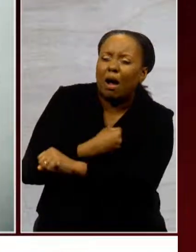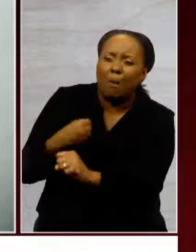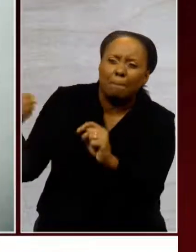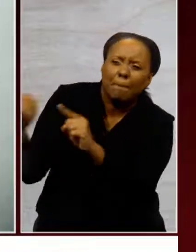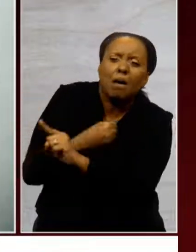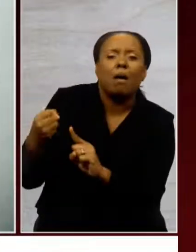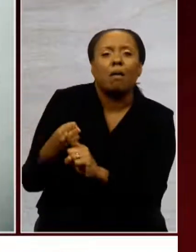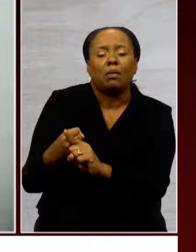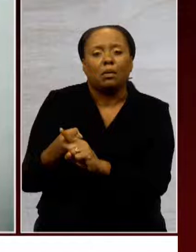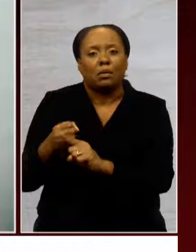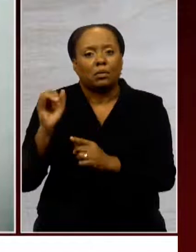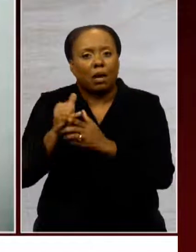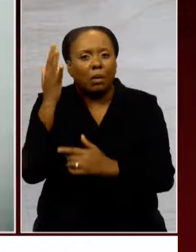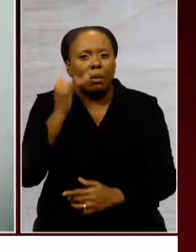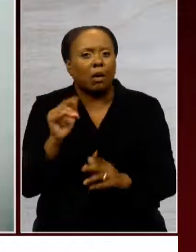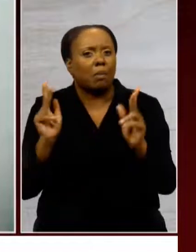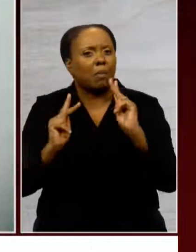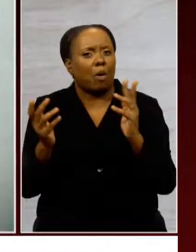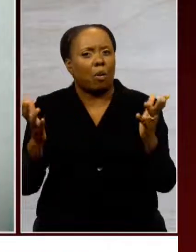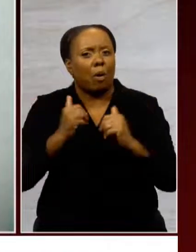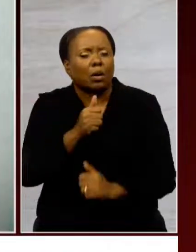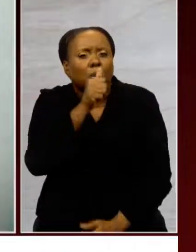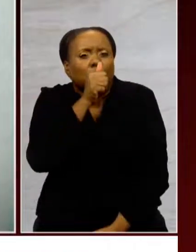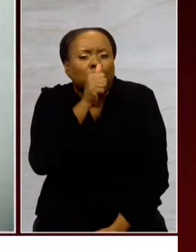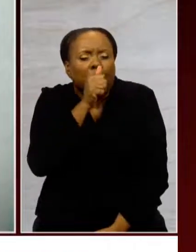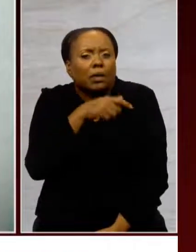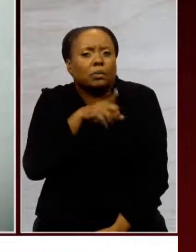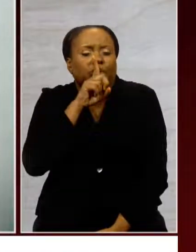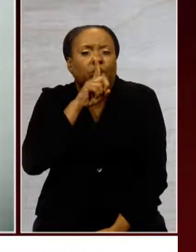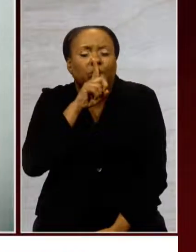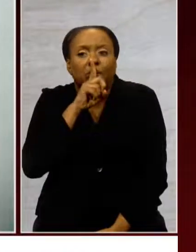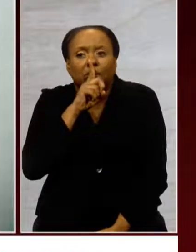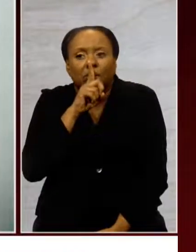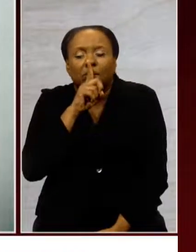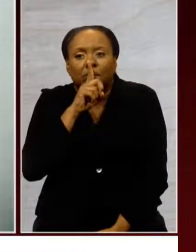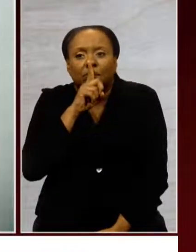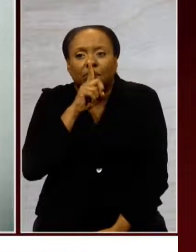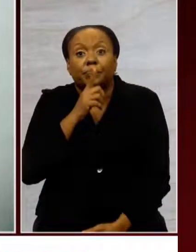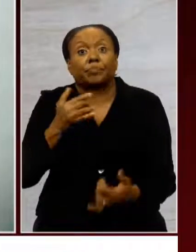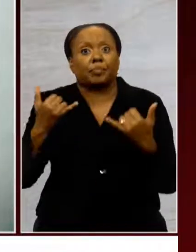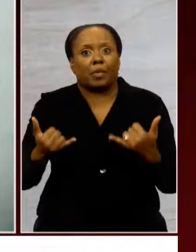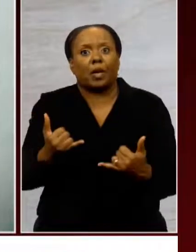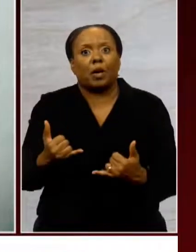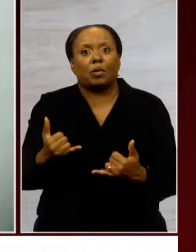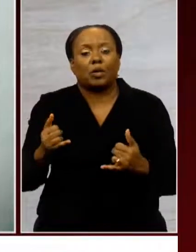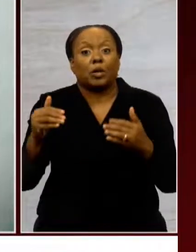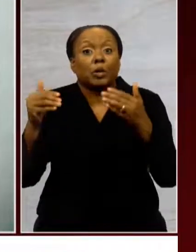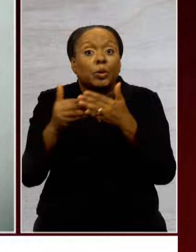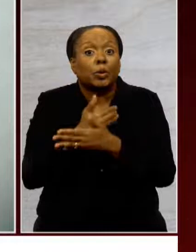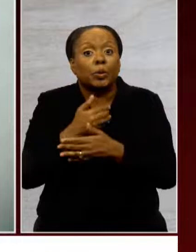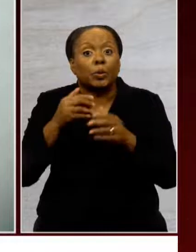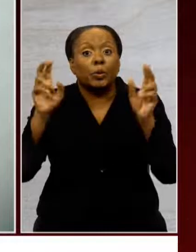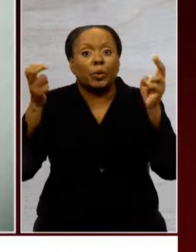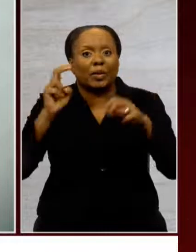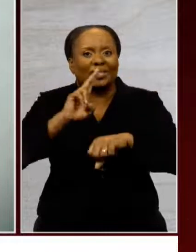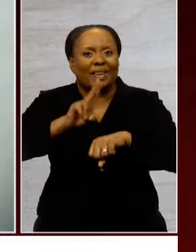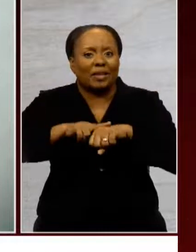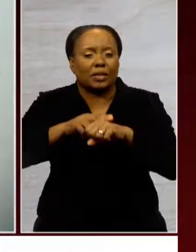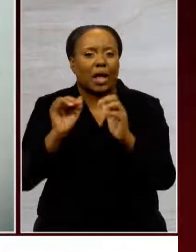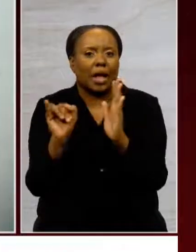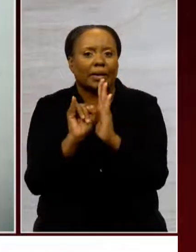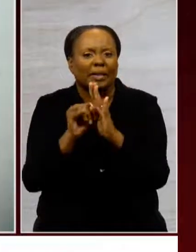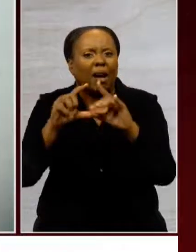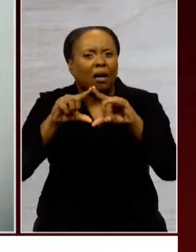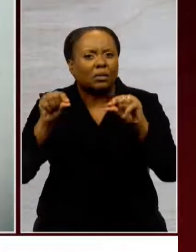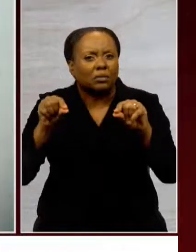private again. So with the national ID now changing, that is hopefully one